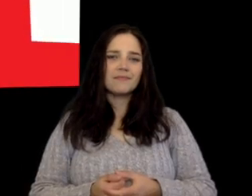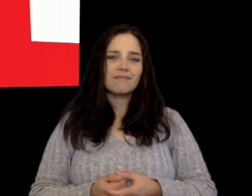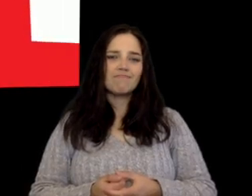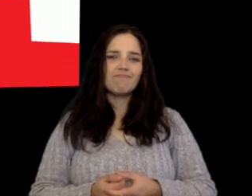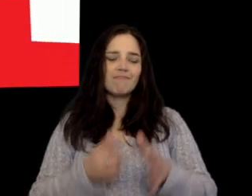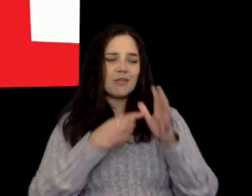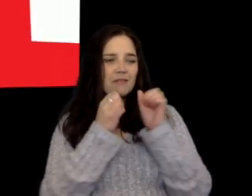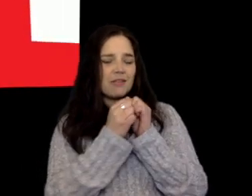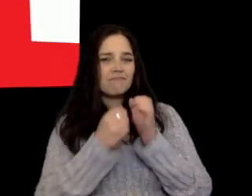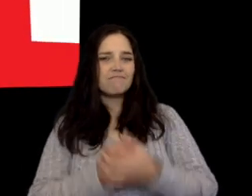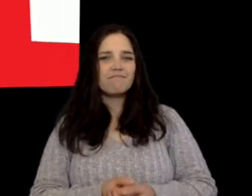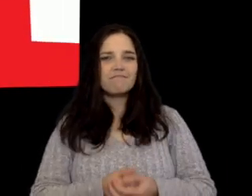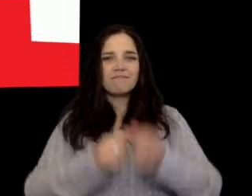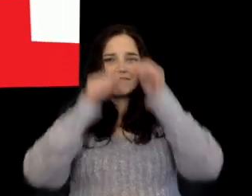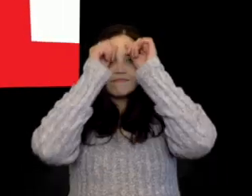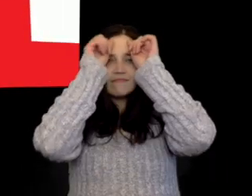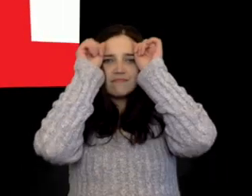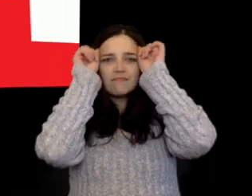Amen.